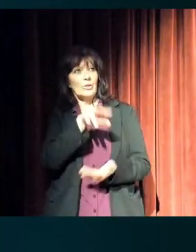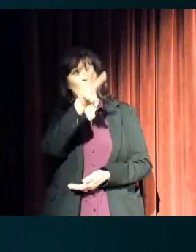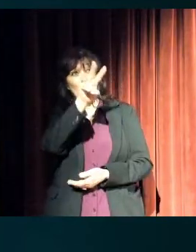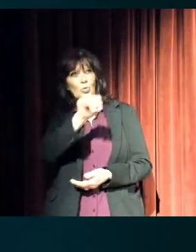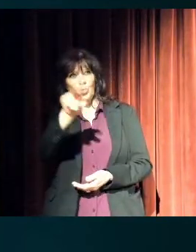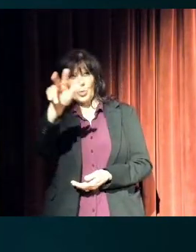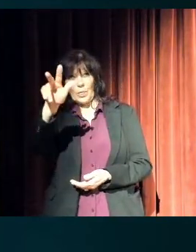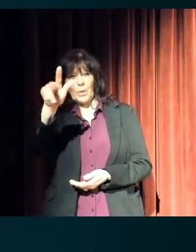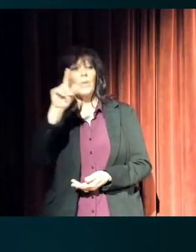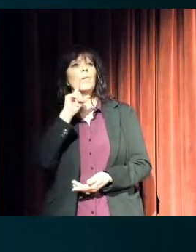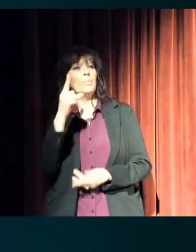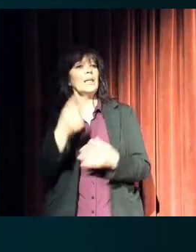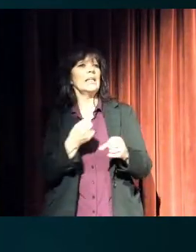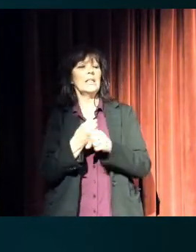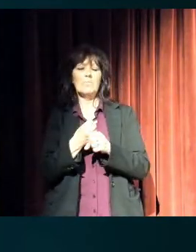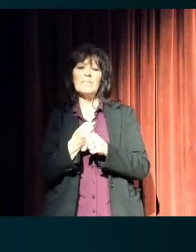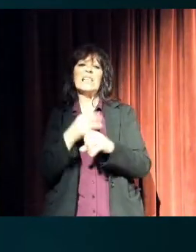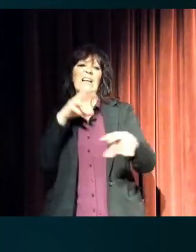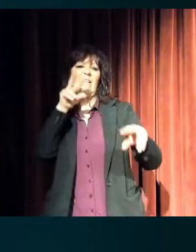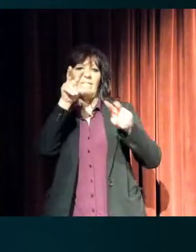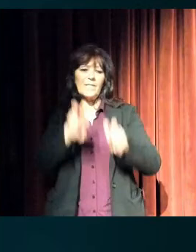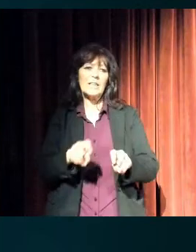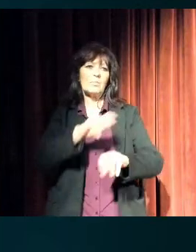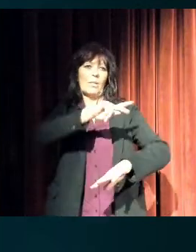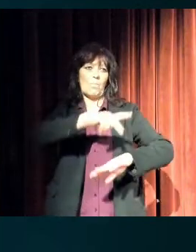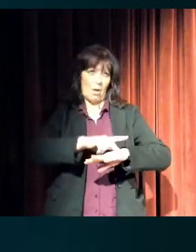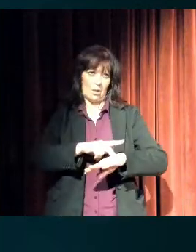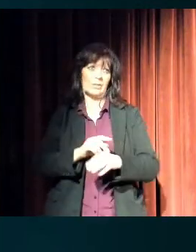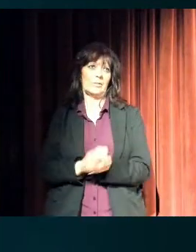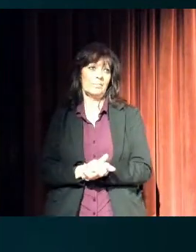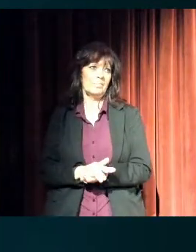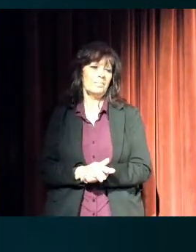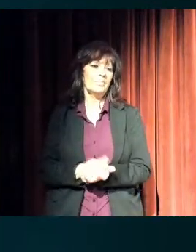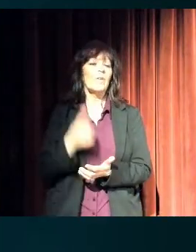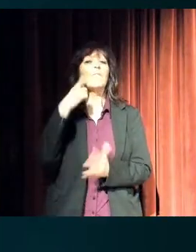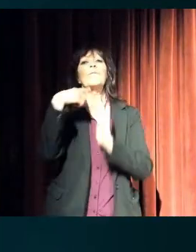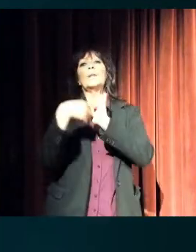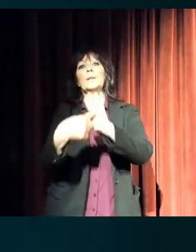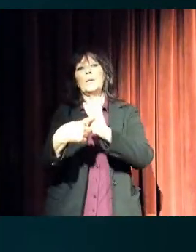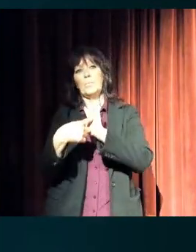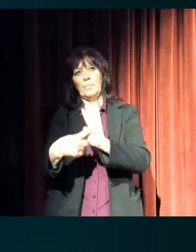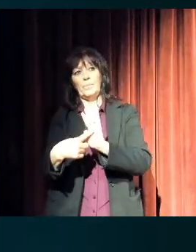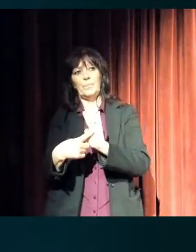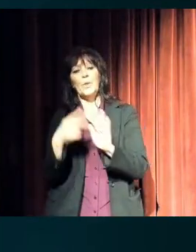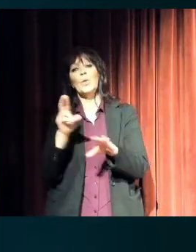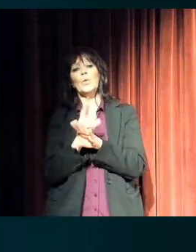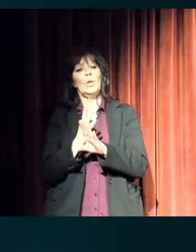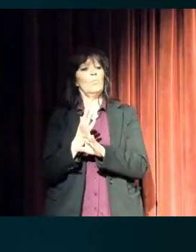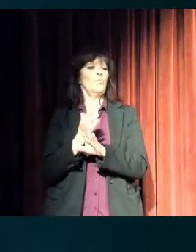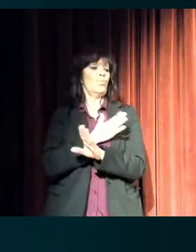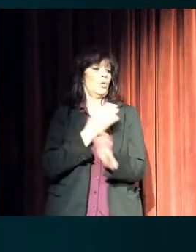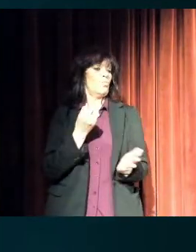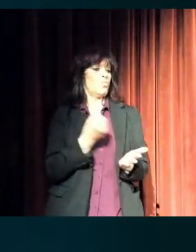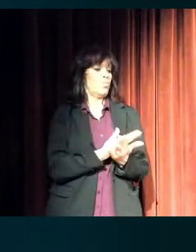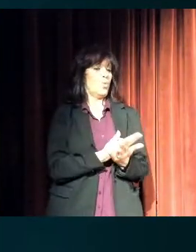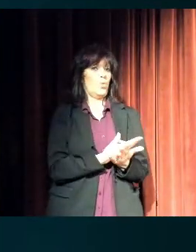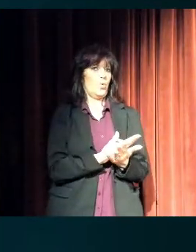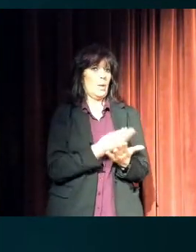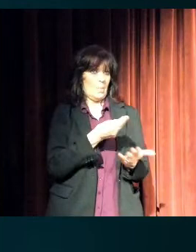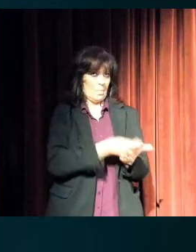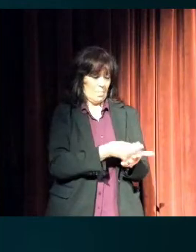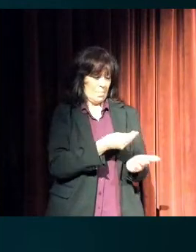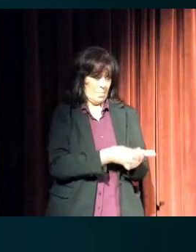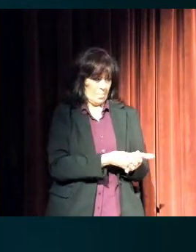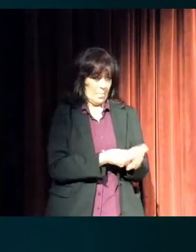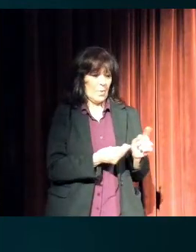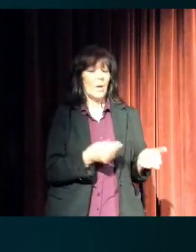2023 will be a year of significant investment in our parks. For example, using previously approved Renew Plan